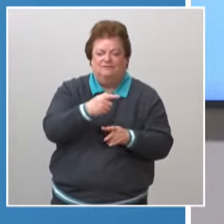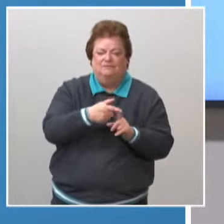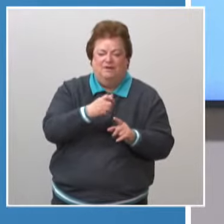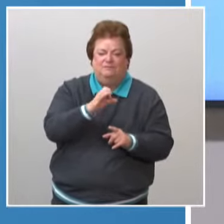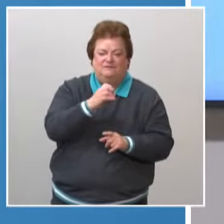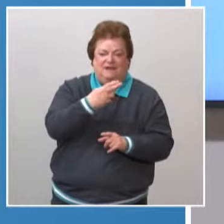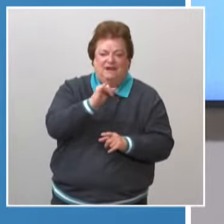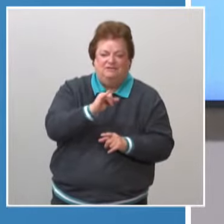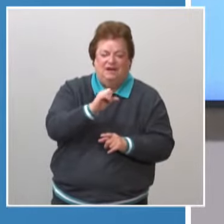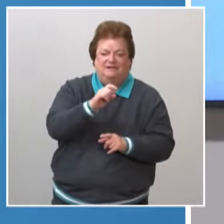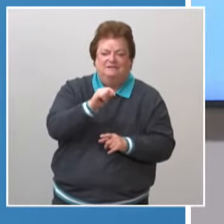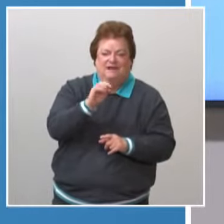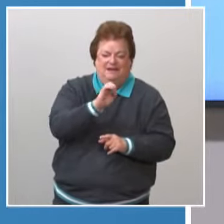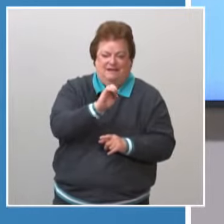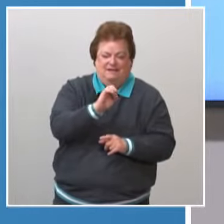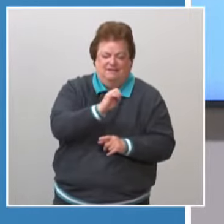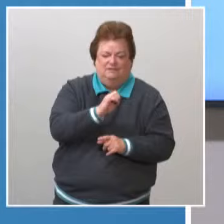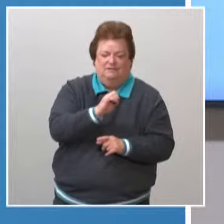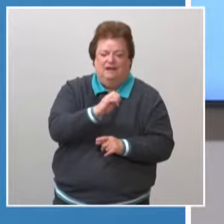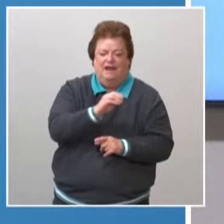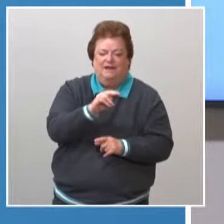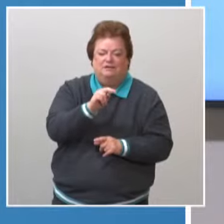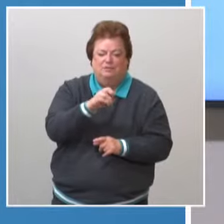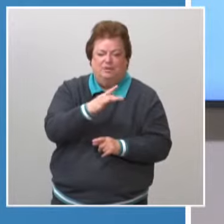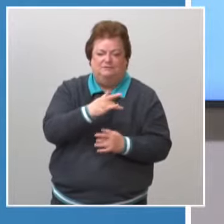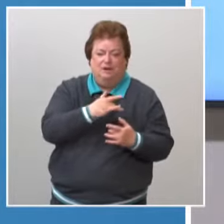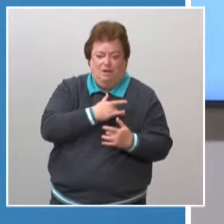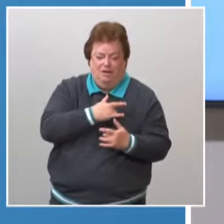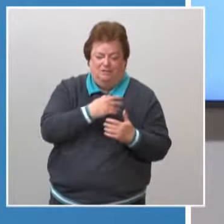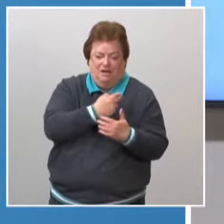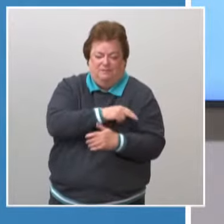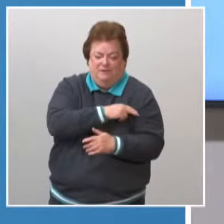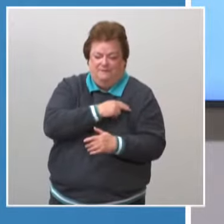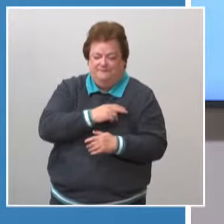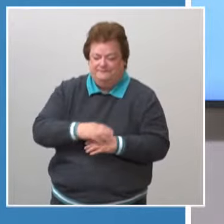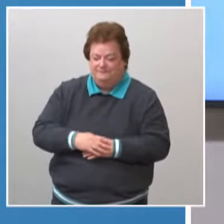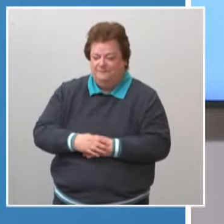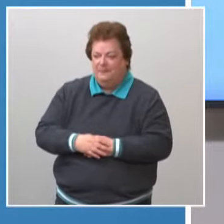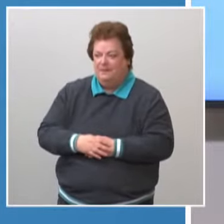St. Elizabeth and Nebraska Heart. Russ?